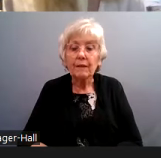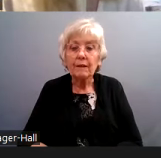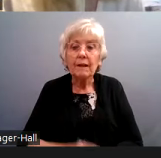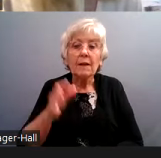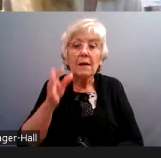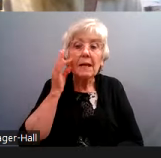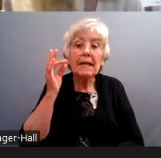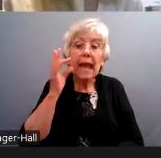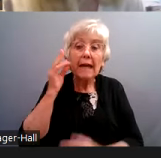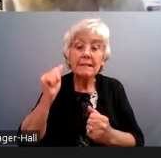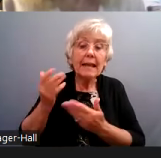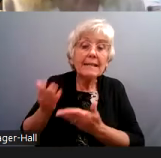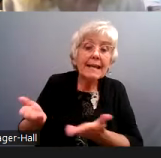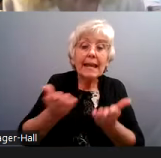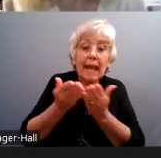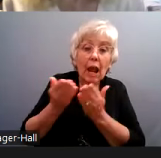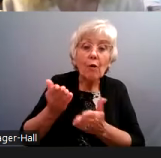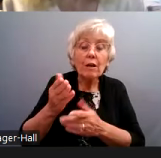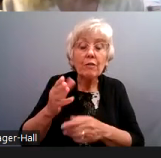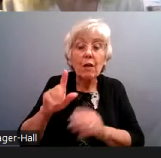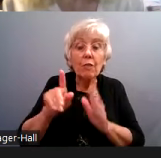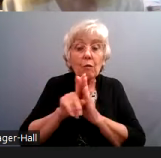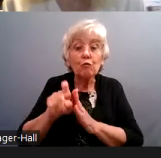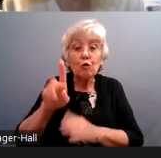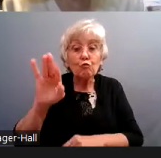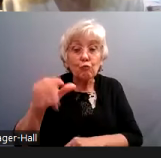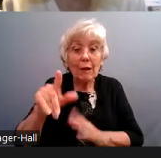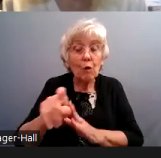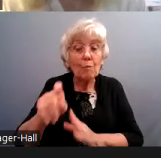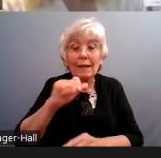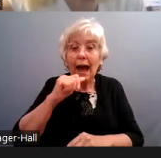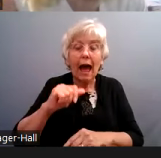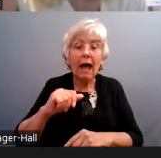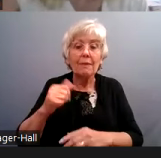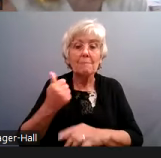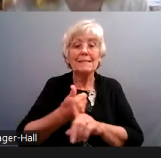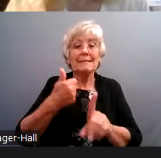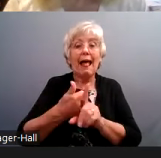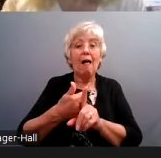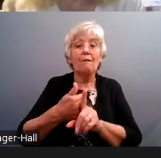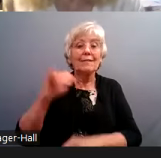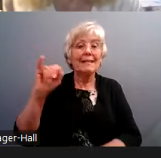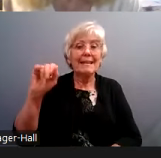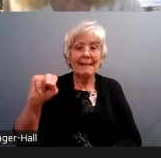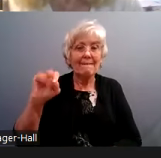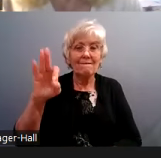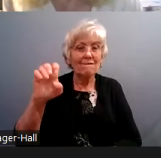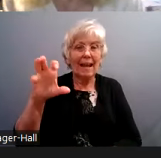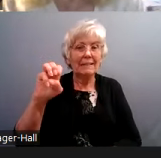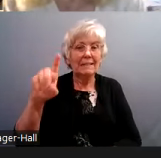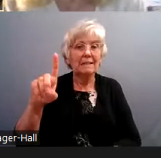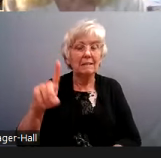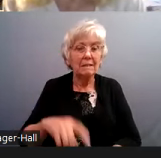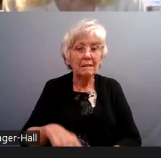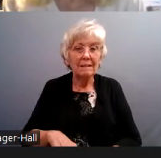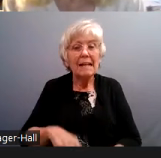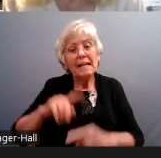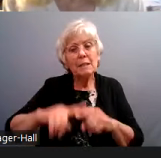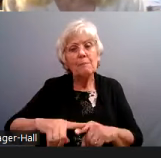carry the ringworm and not be infected. So it also kind of depends on, their genetics,